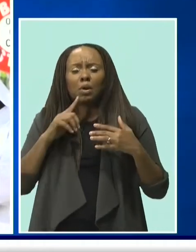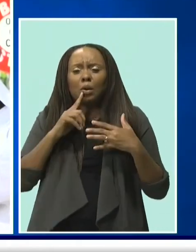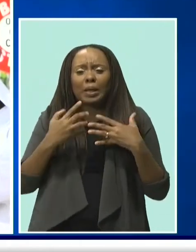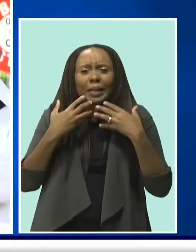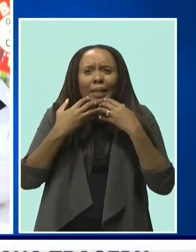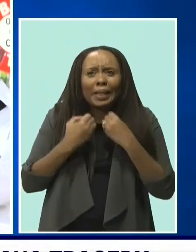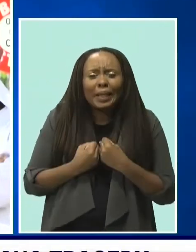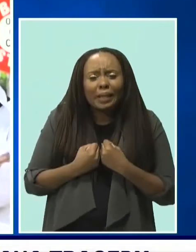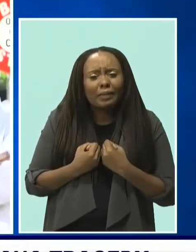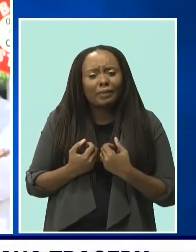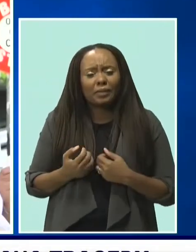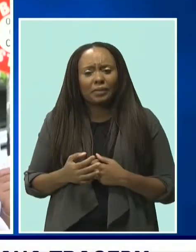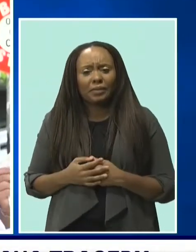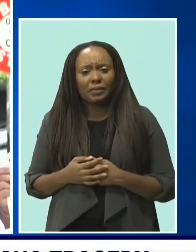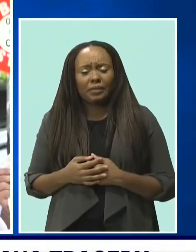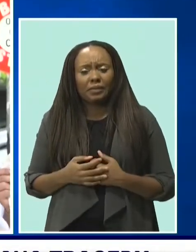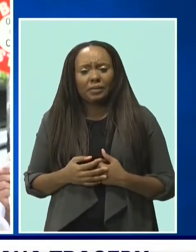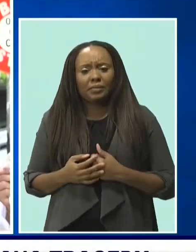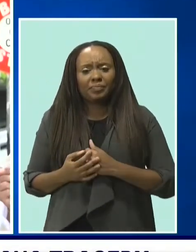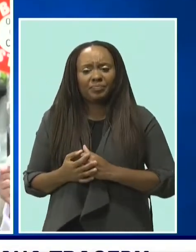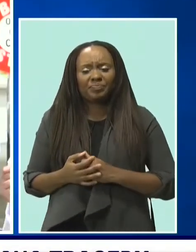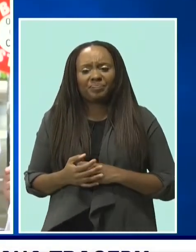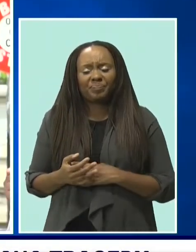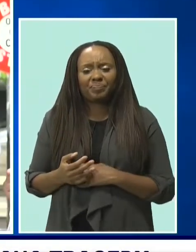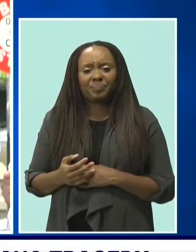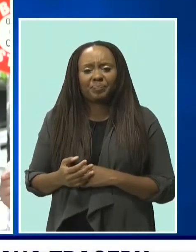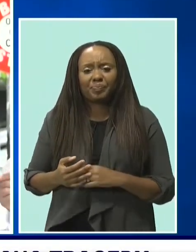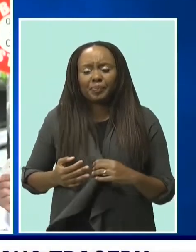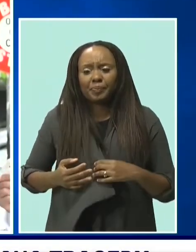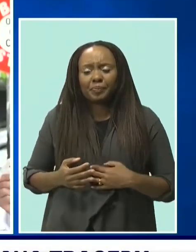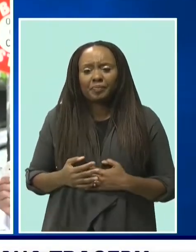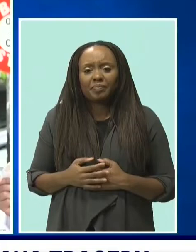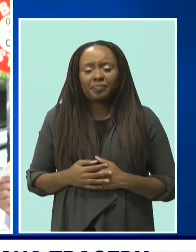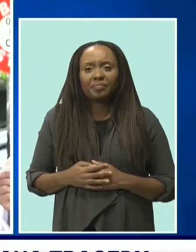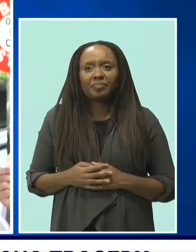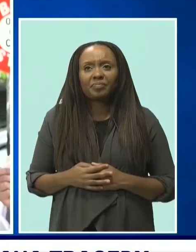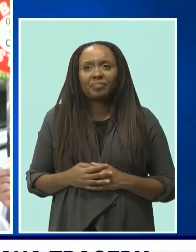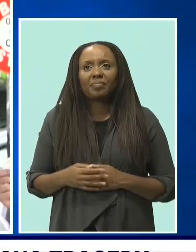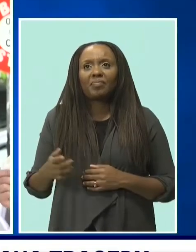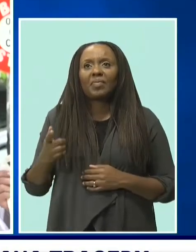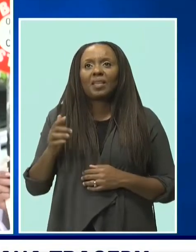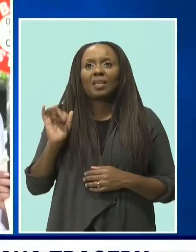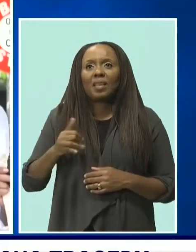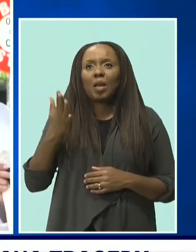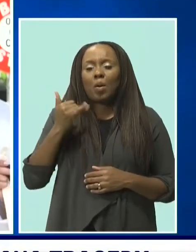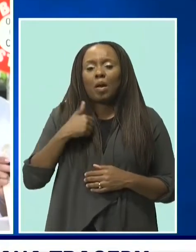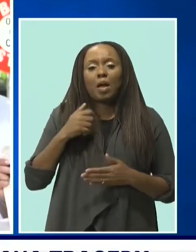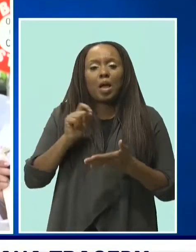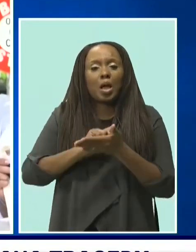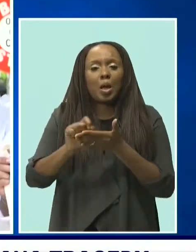beings. And that is why I produced this book,